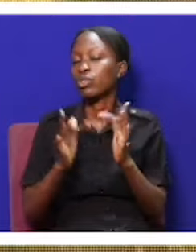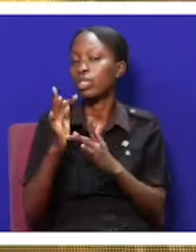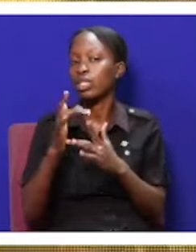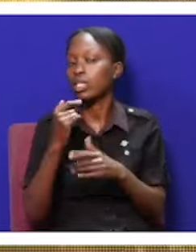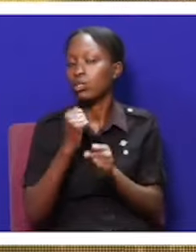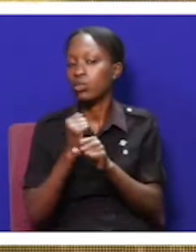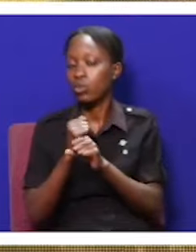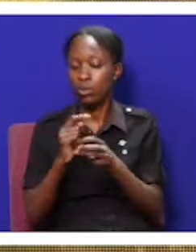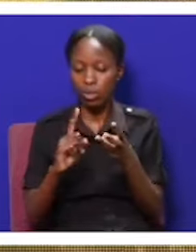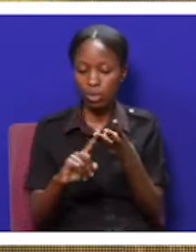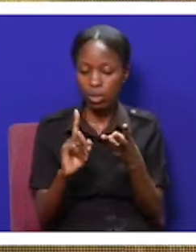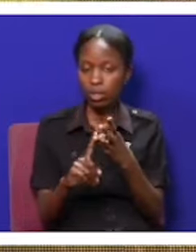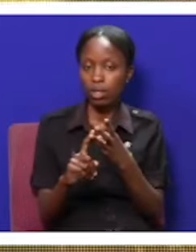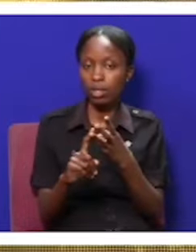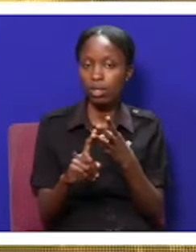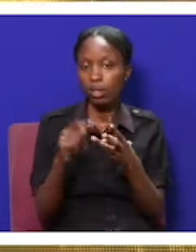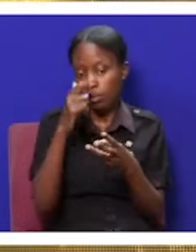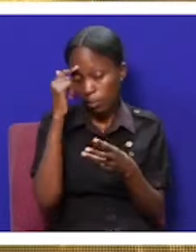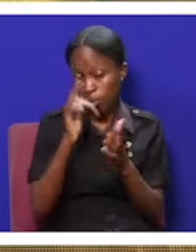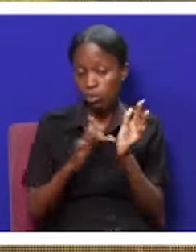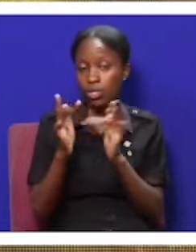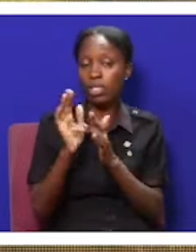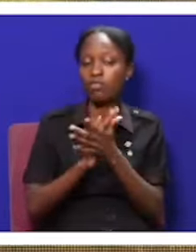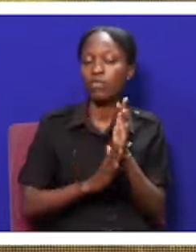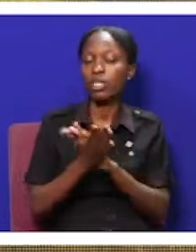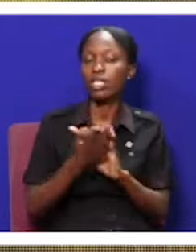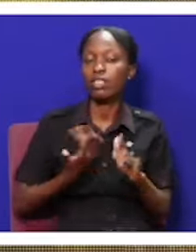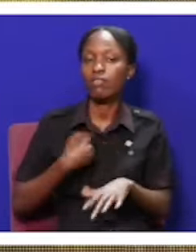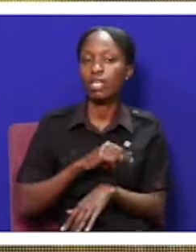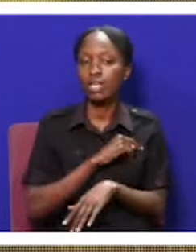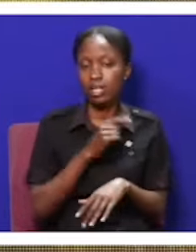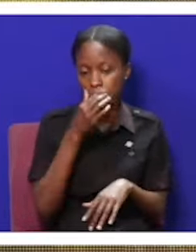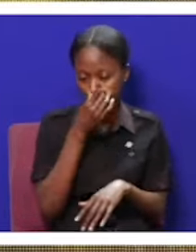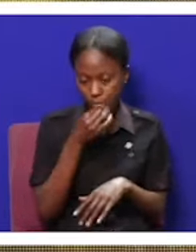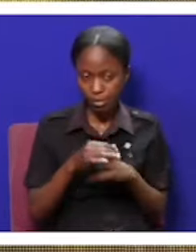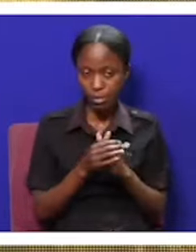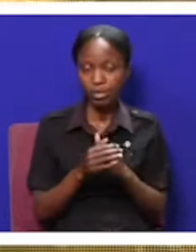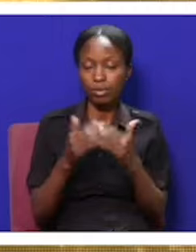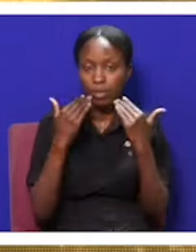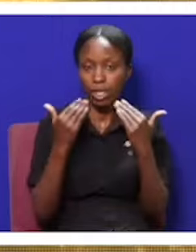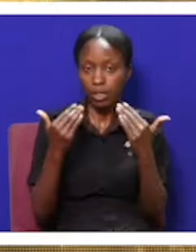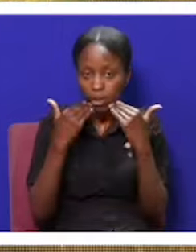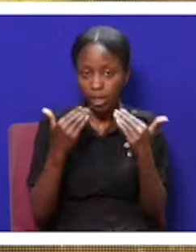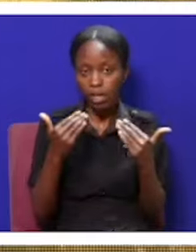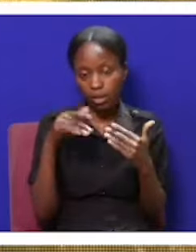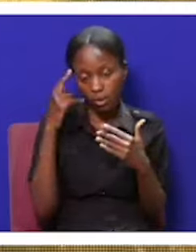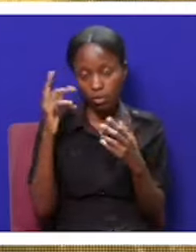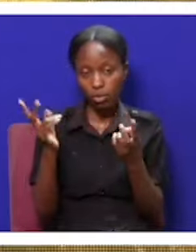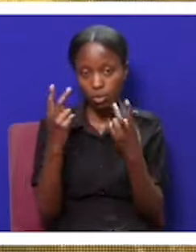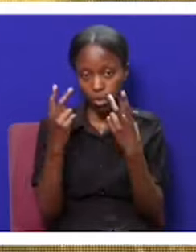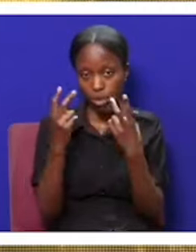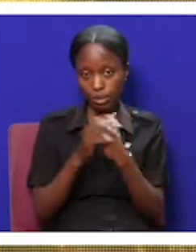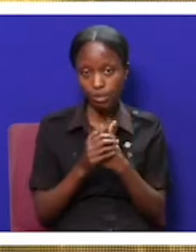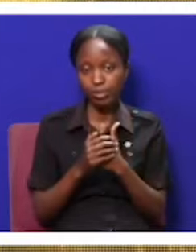was because he forgives us. So, guys, thank you so much for staying with